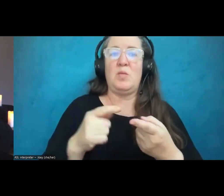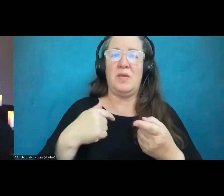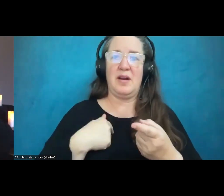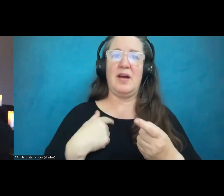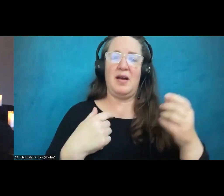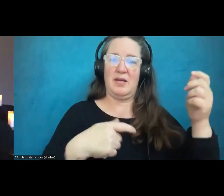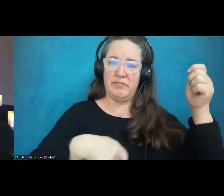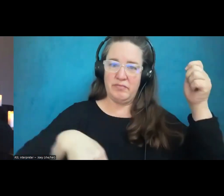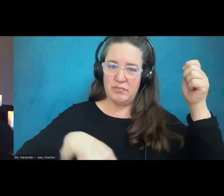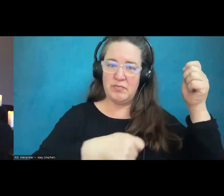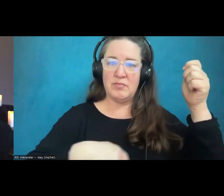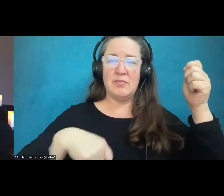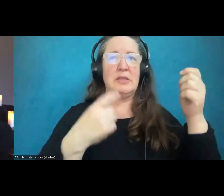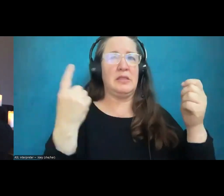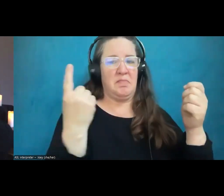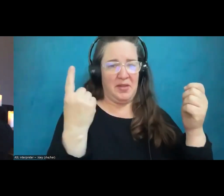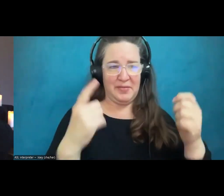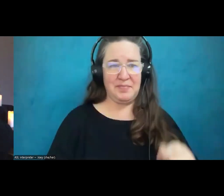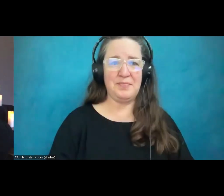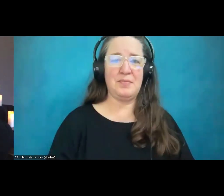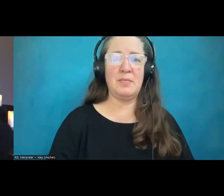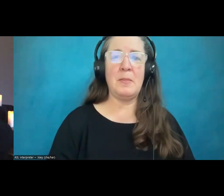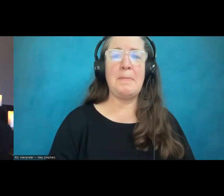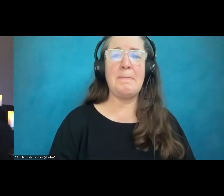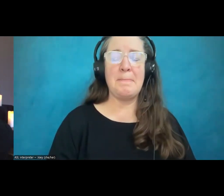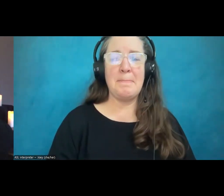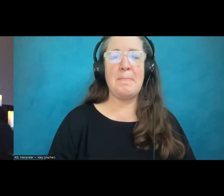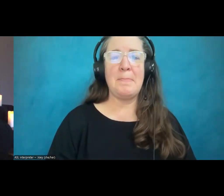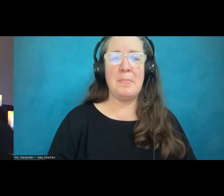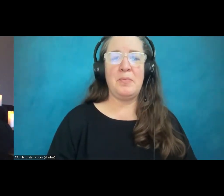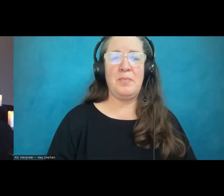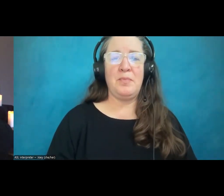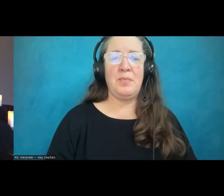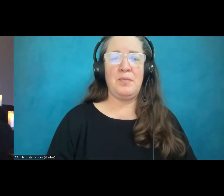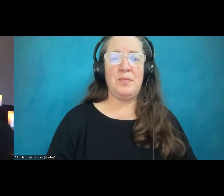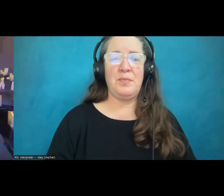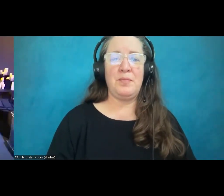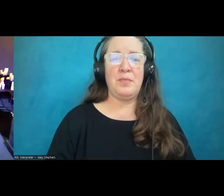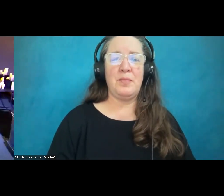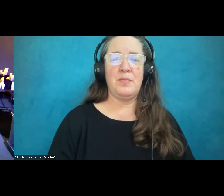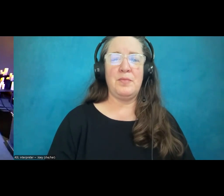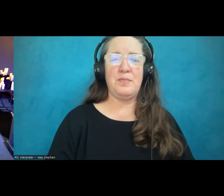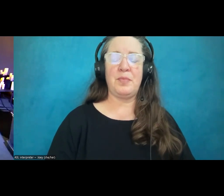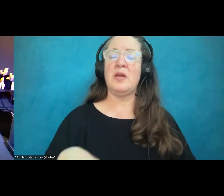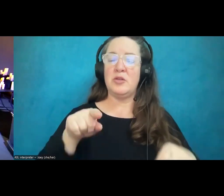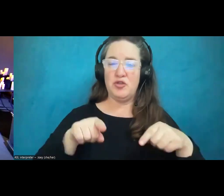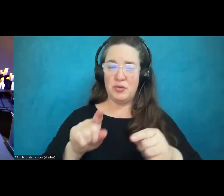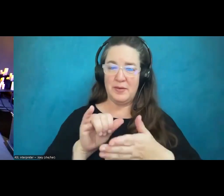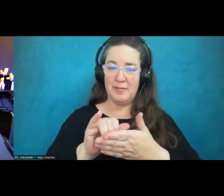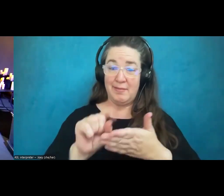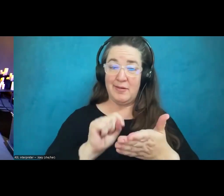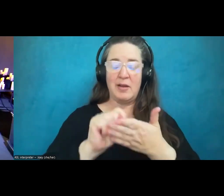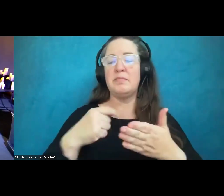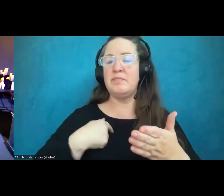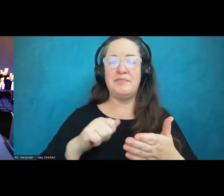So during that time when I wasn't playing at all, it was almost 3 months. In early